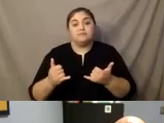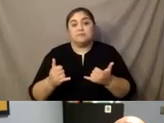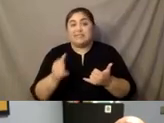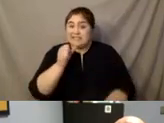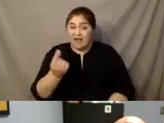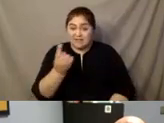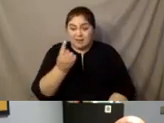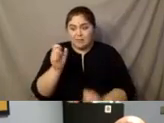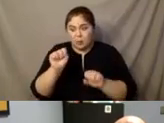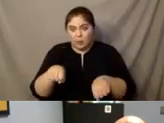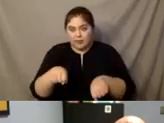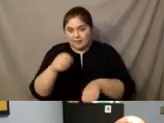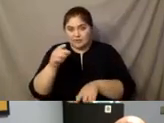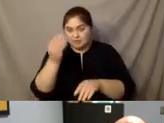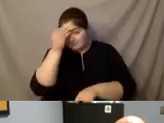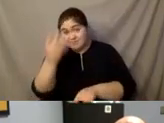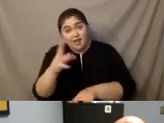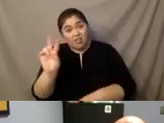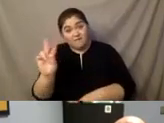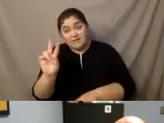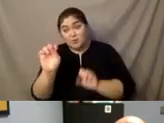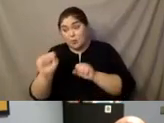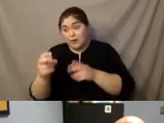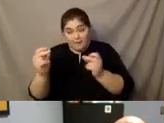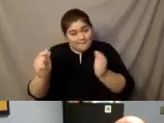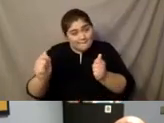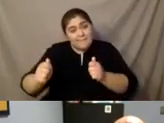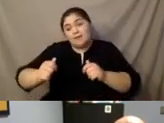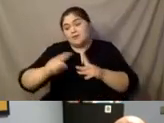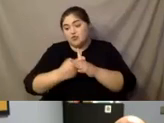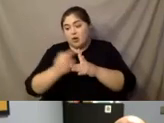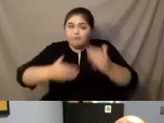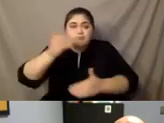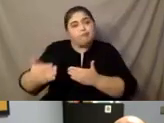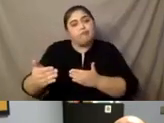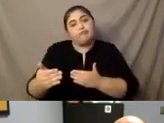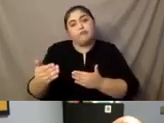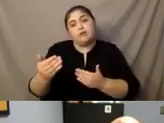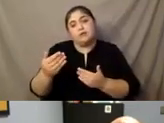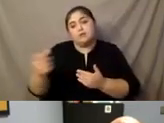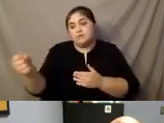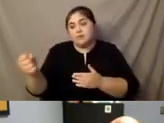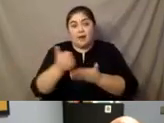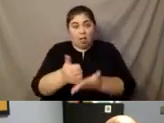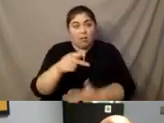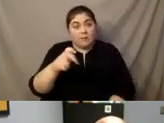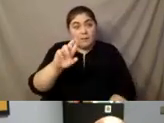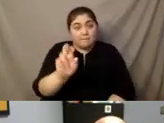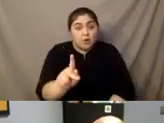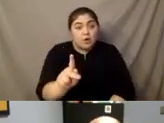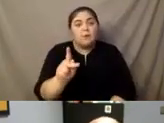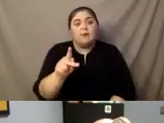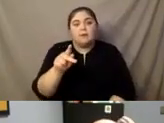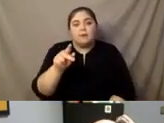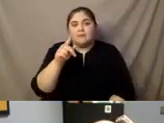something that we can tell a victim that we can immediately start moving forward and try to get that perpetrator help, because